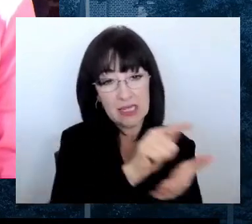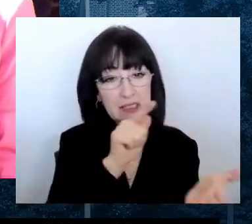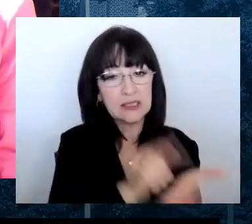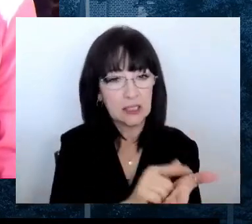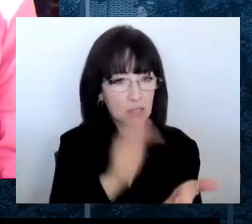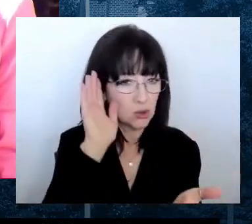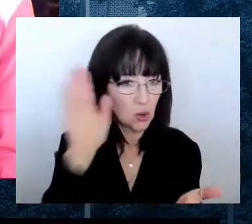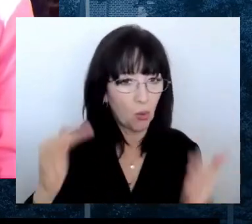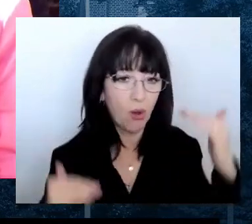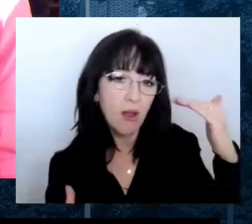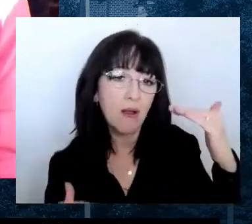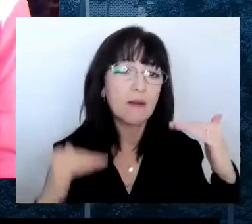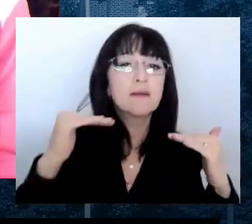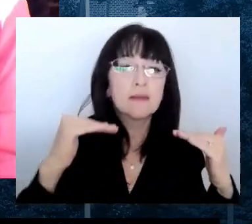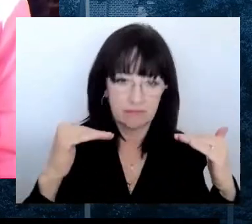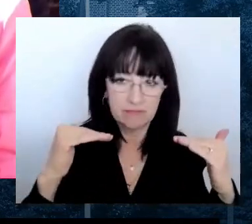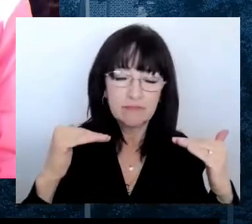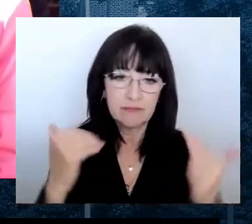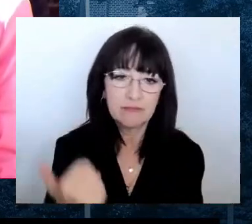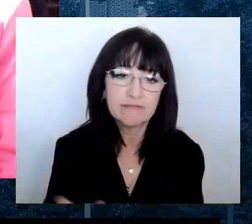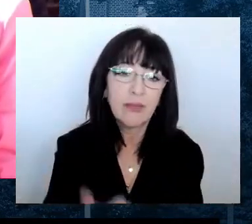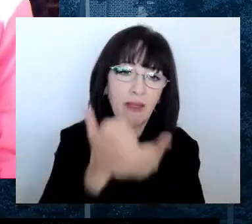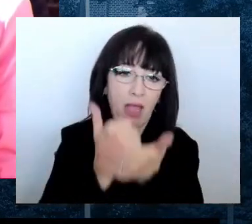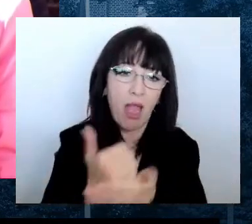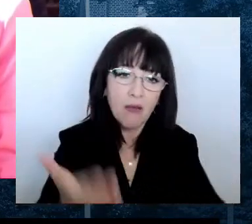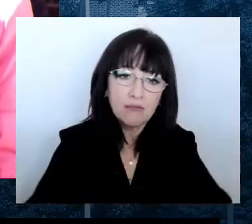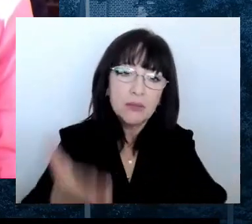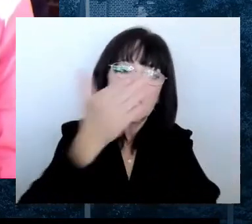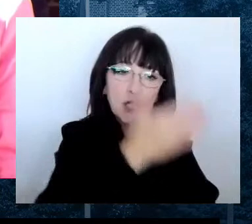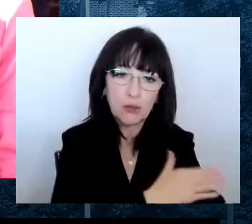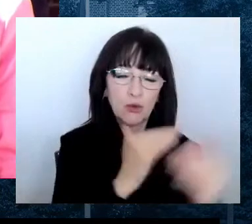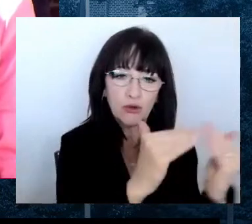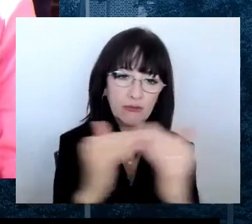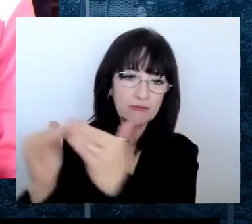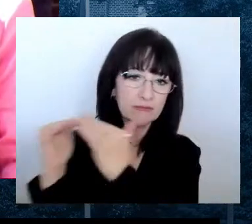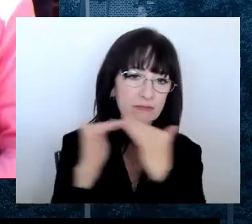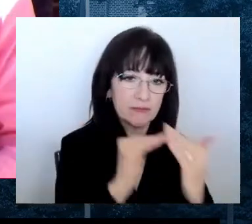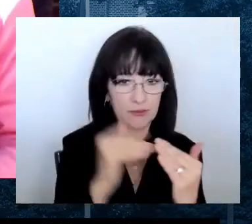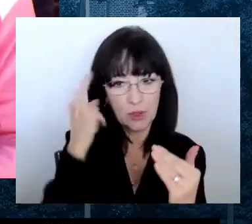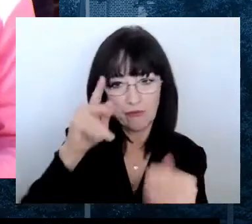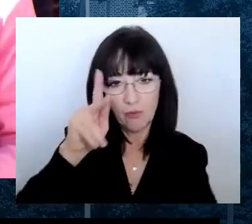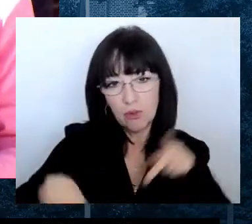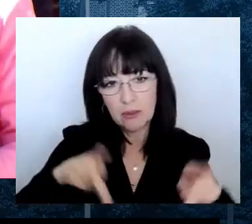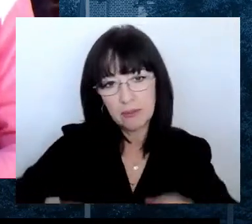way to advancing health equity for all Delawareans.